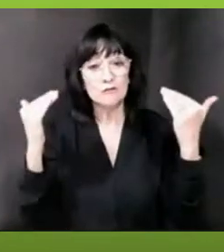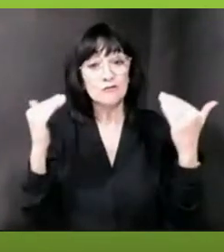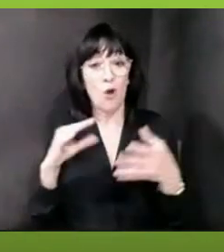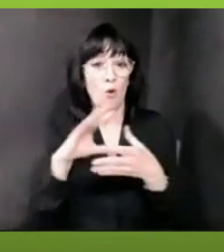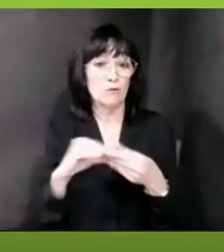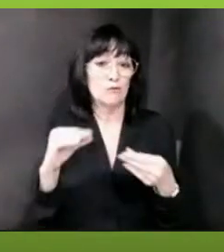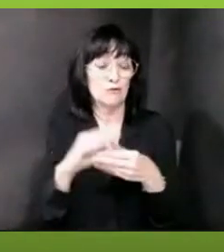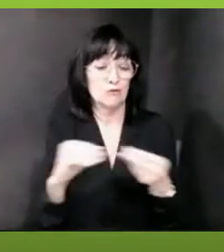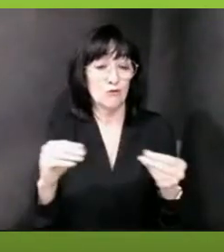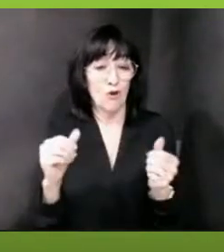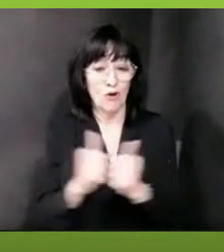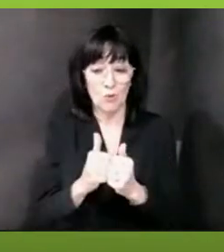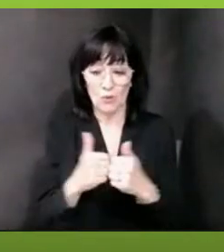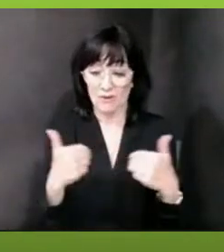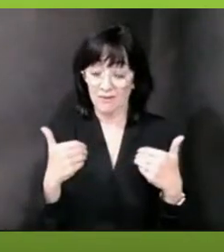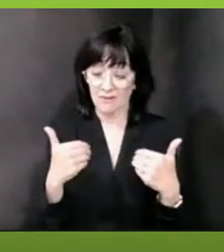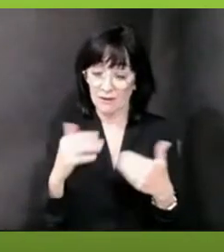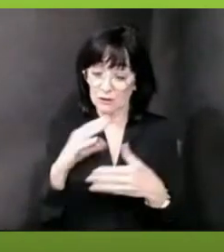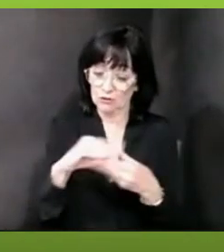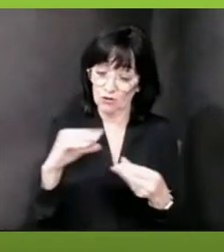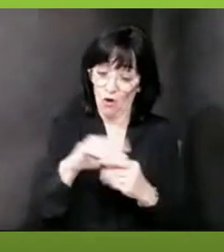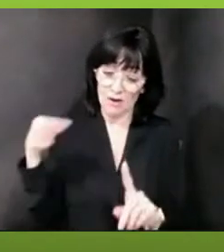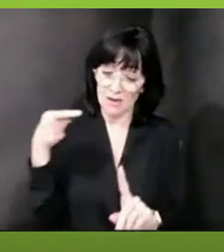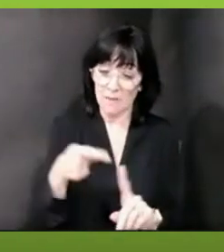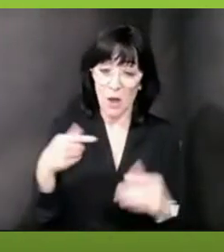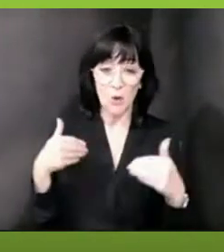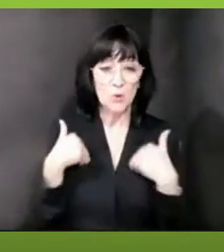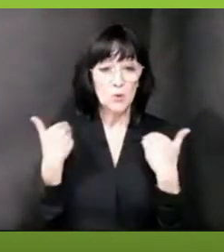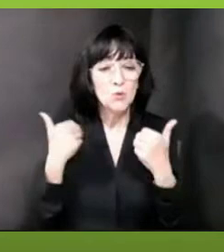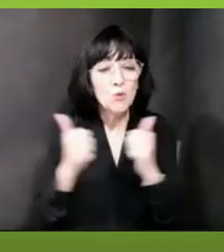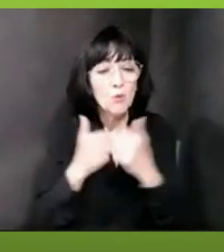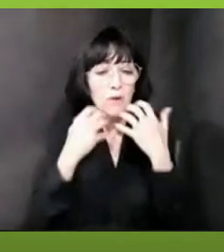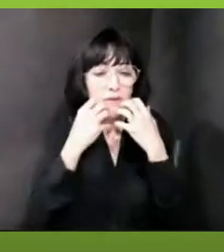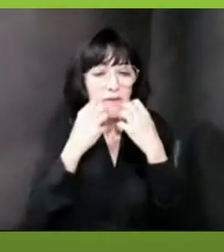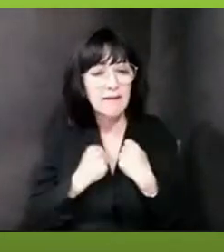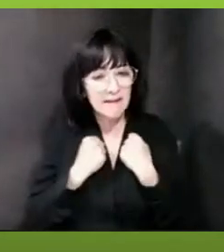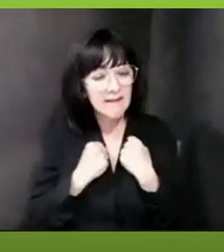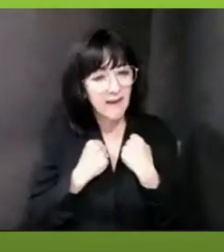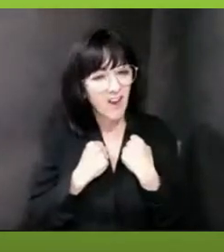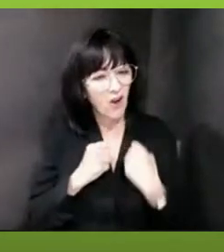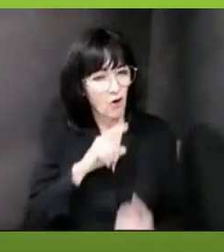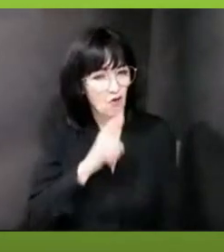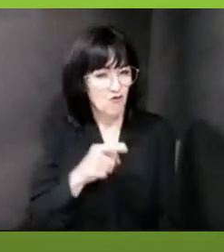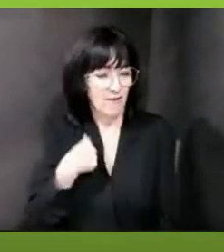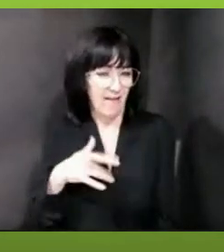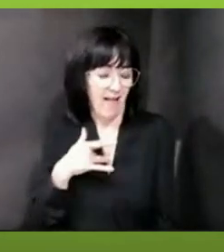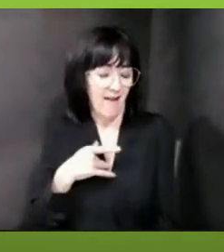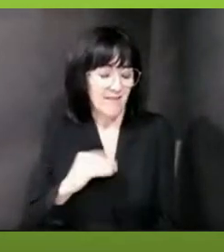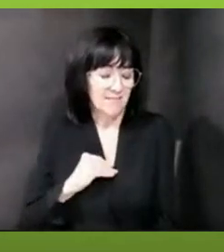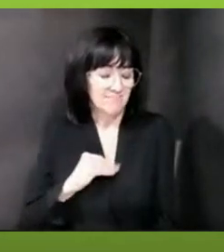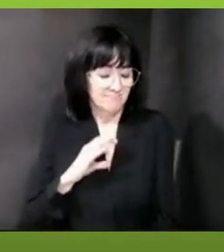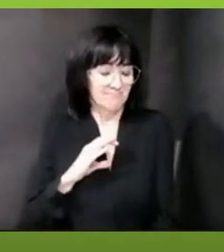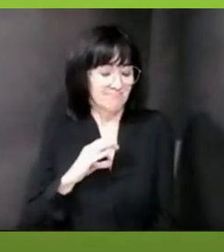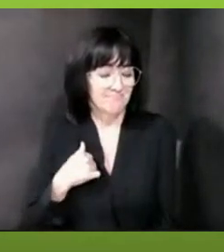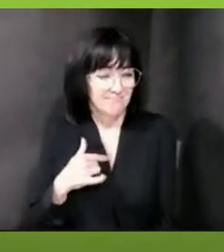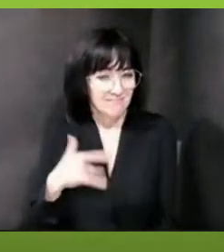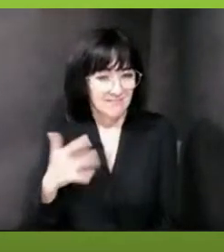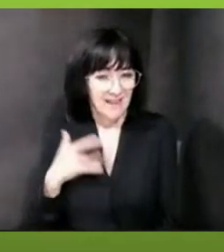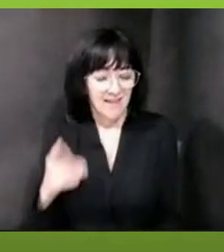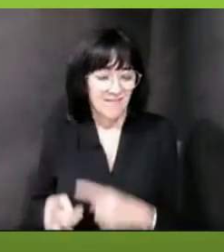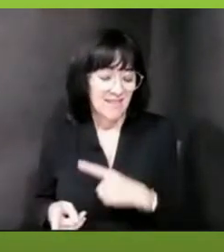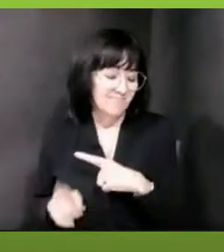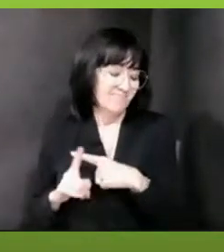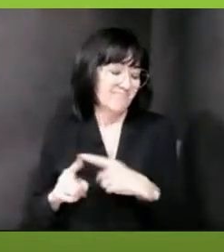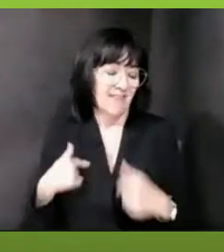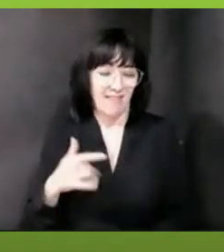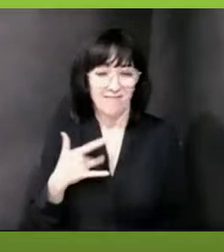with so much care in their voices. I can tell everyone here is very passionate, and it makes me feel like I am in a good place to keep doing what I want